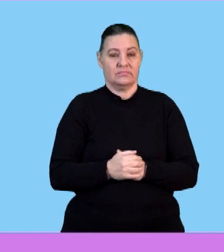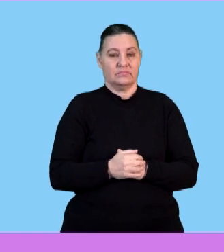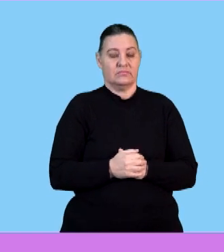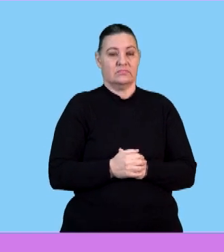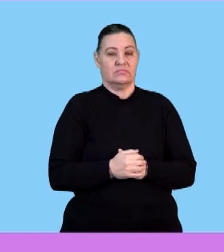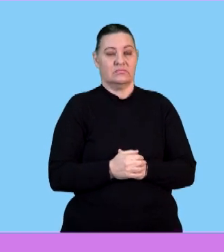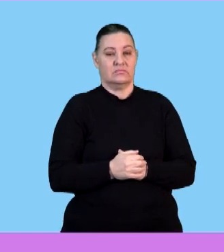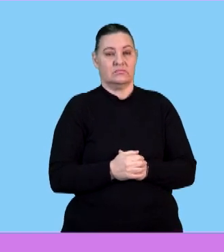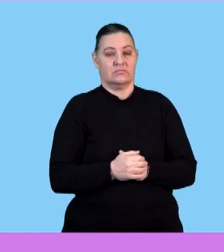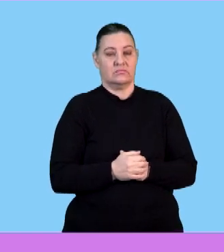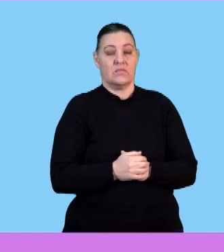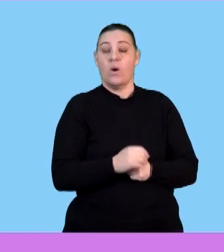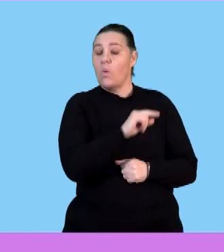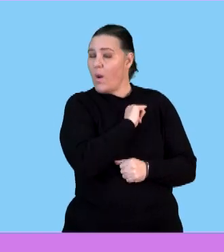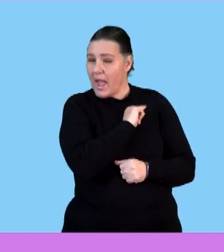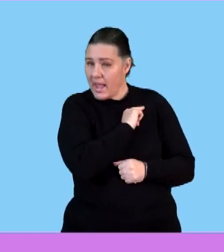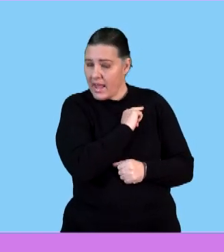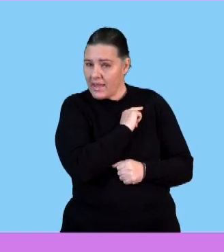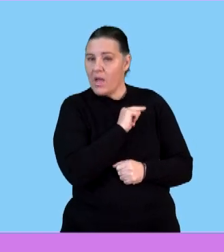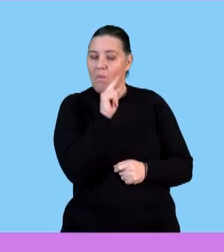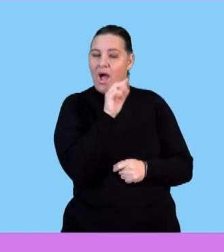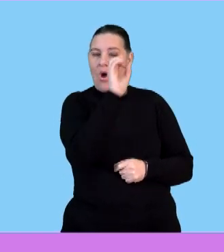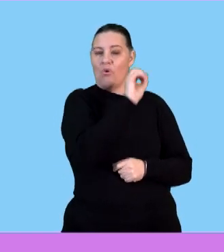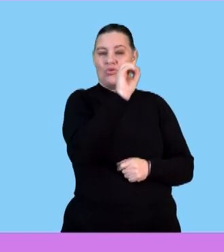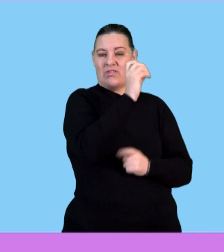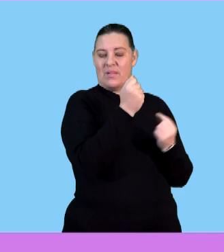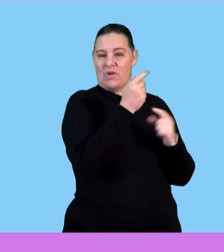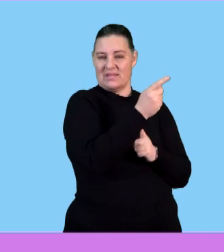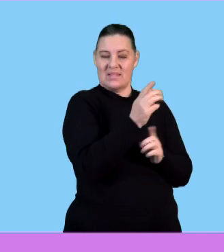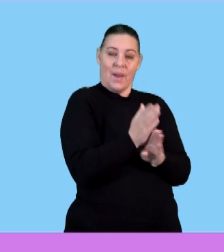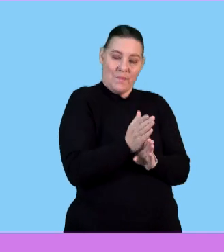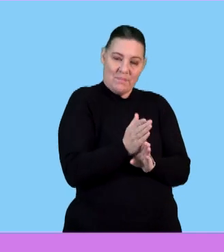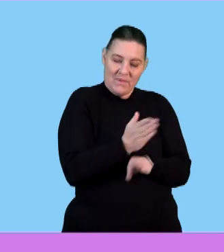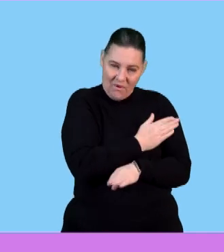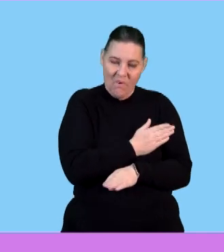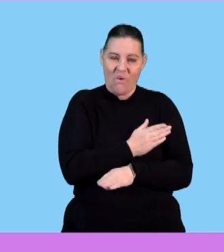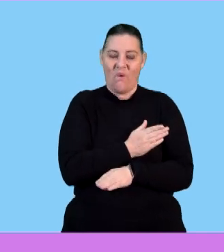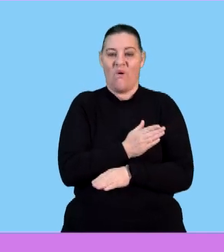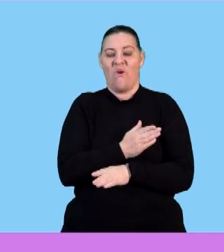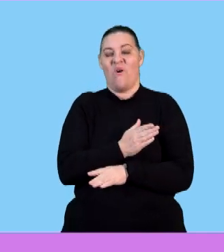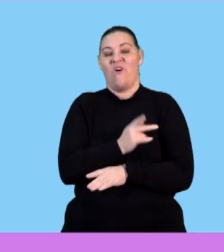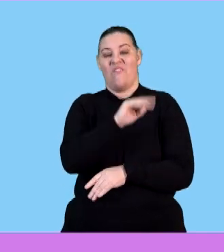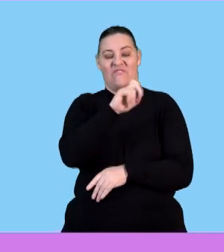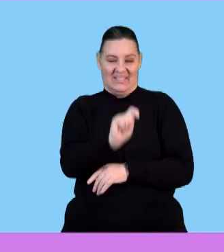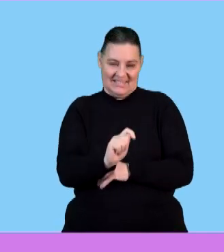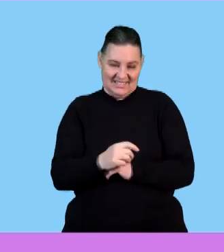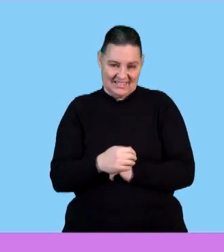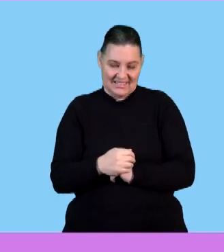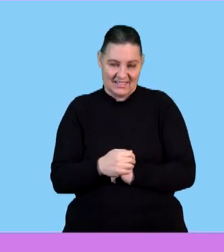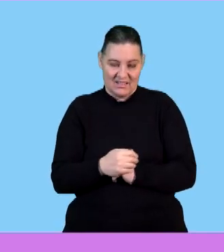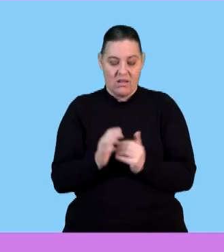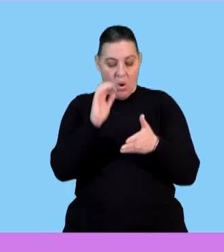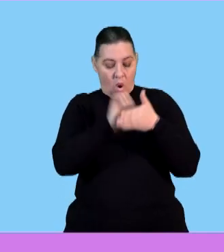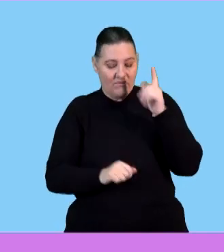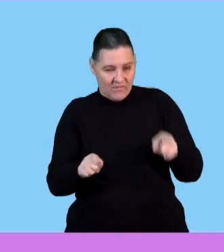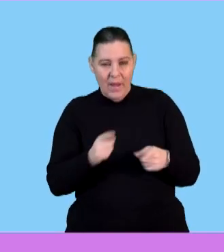All right. And we're using that price because that's the original price before VAT has been added on. So if you take away the